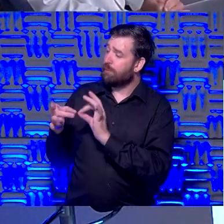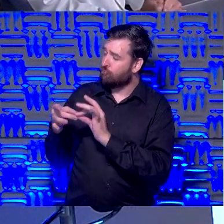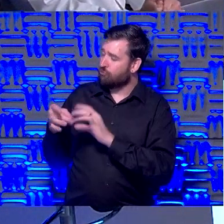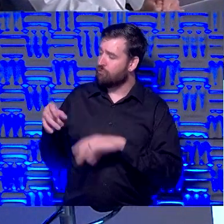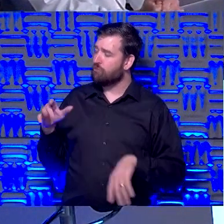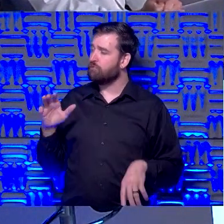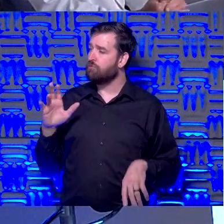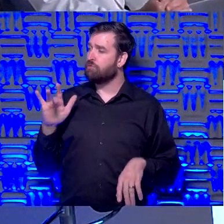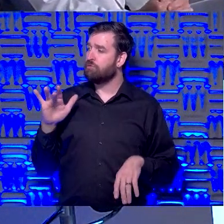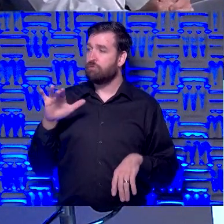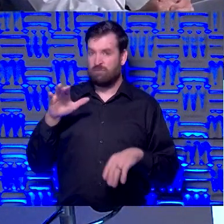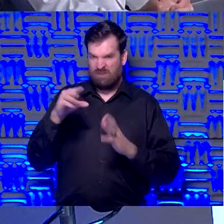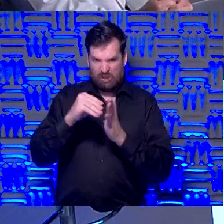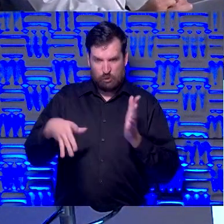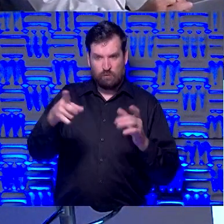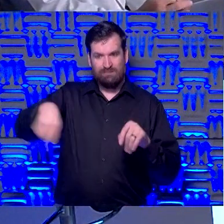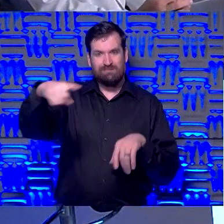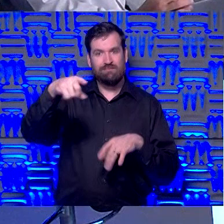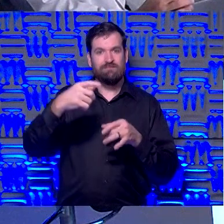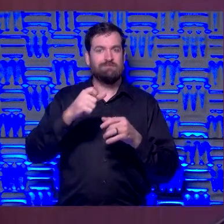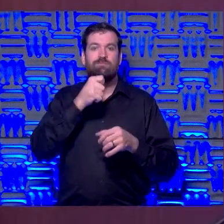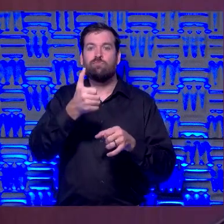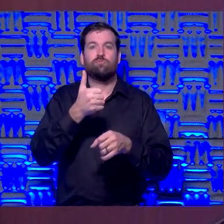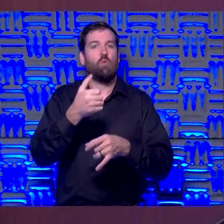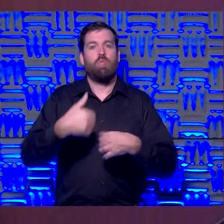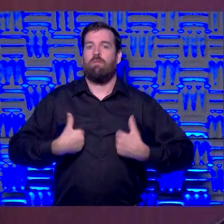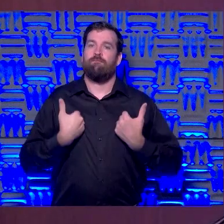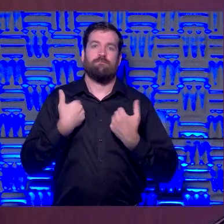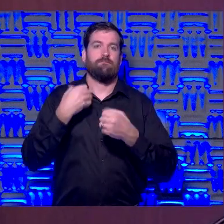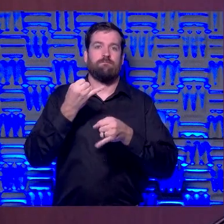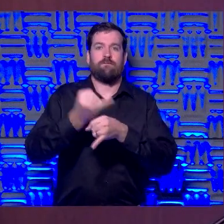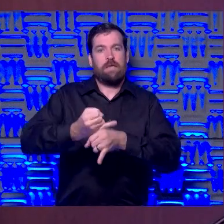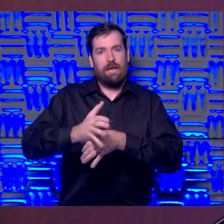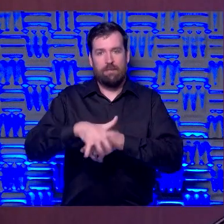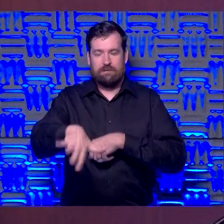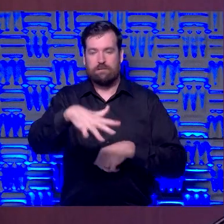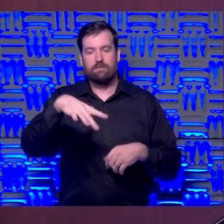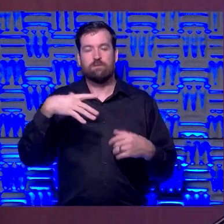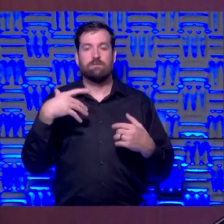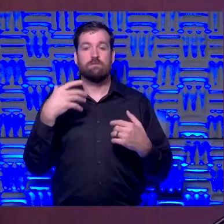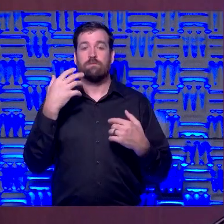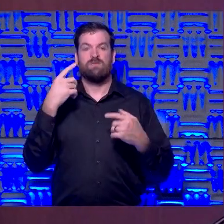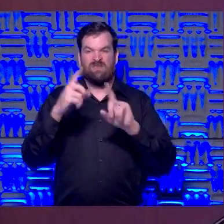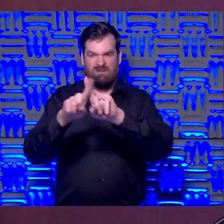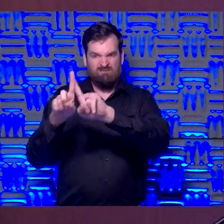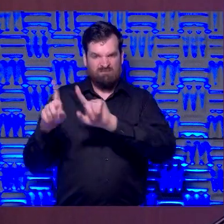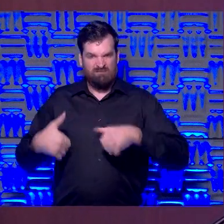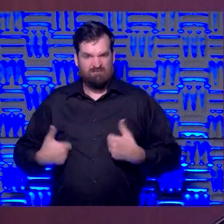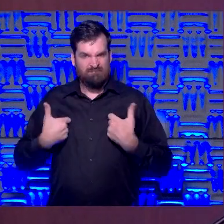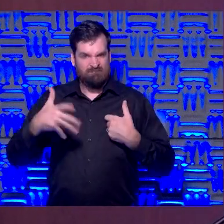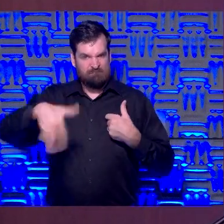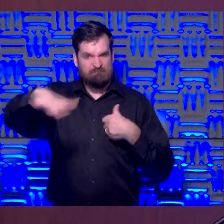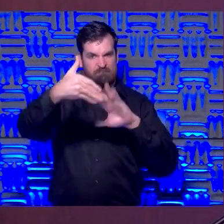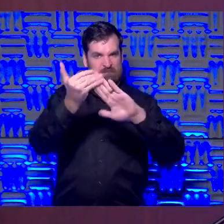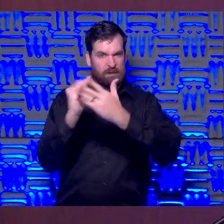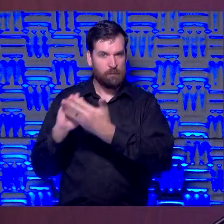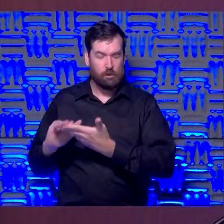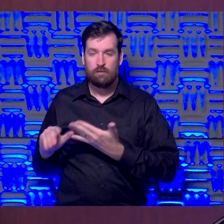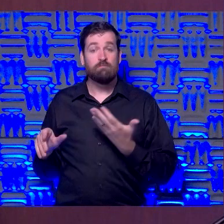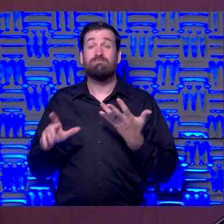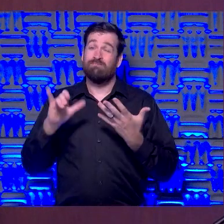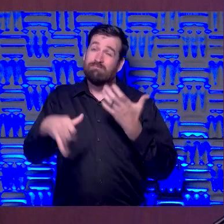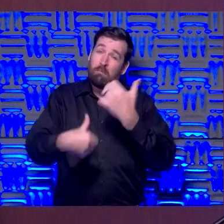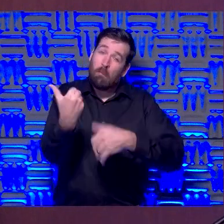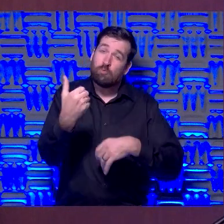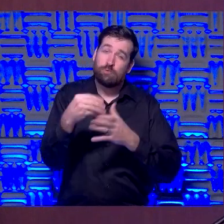of students that are off campus and those who are living in other environments across the community, of which actually is the majority